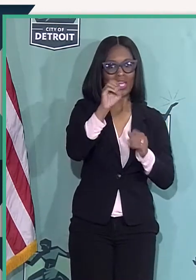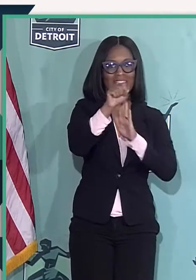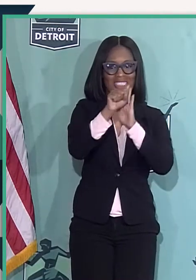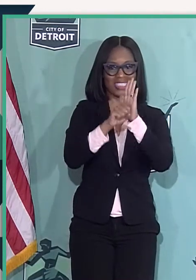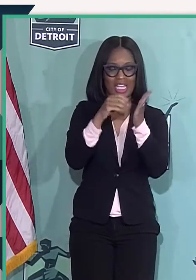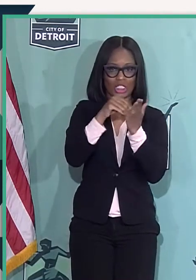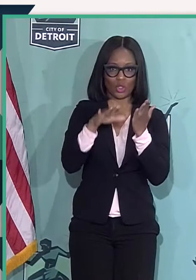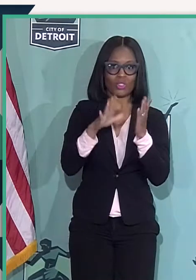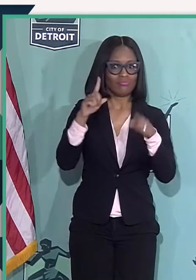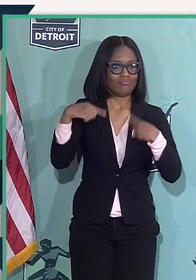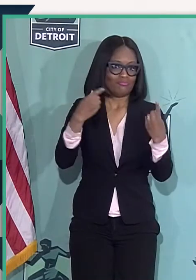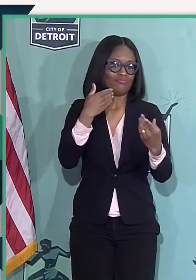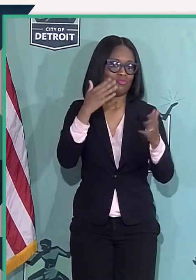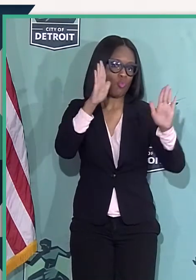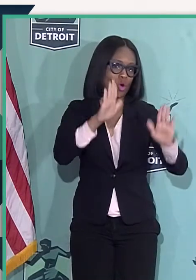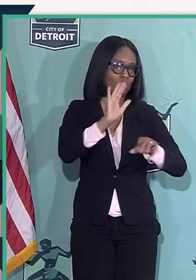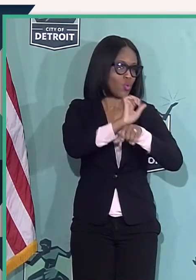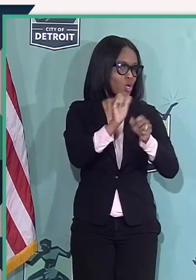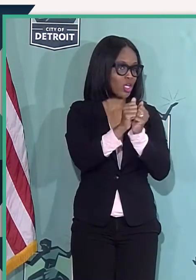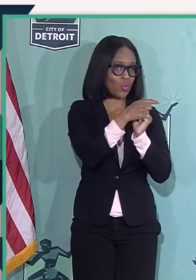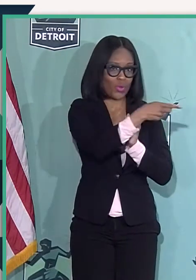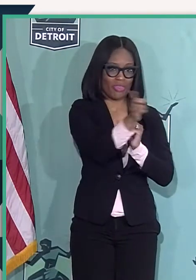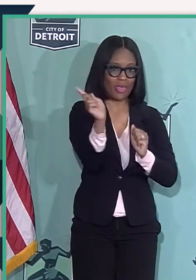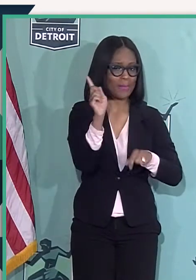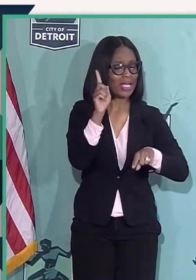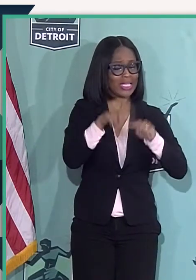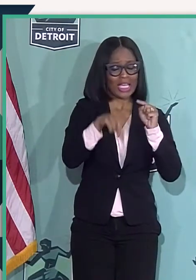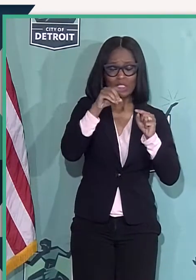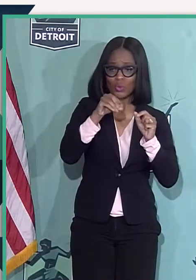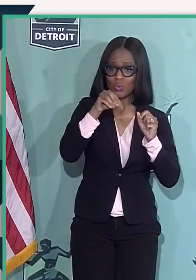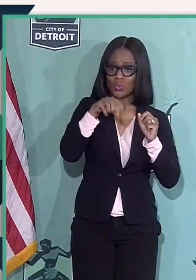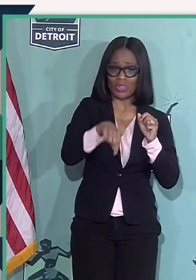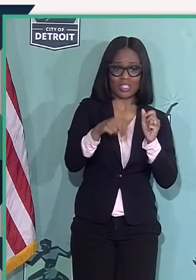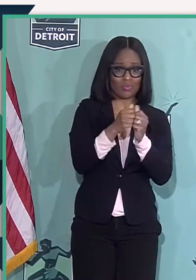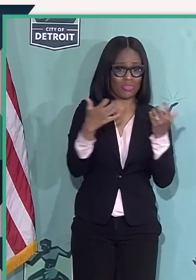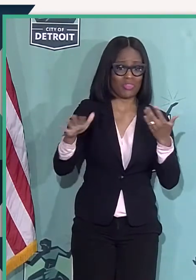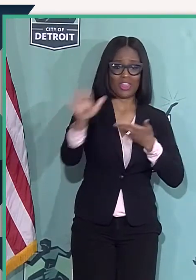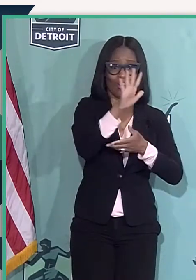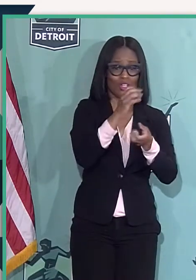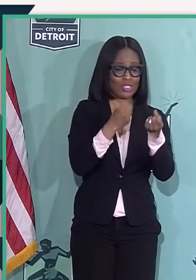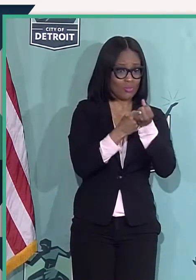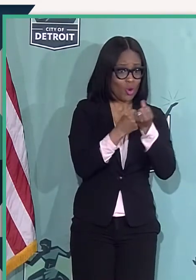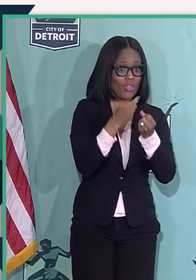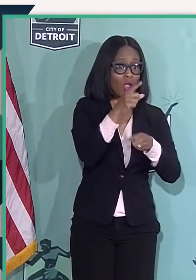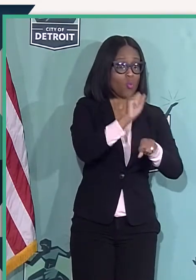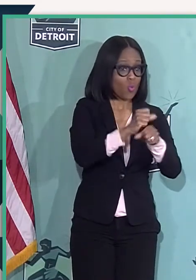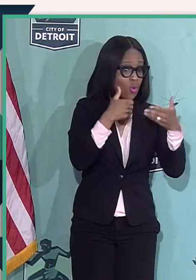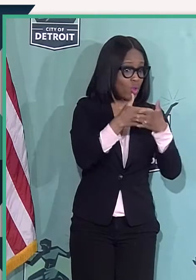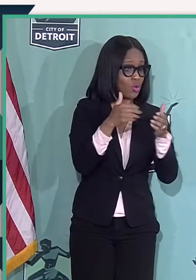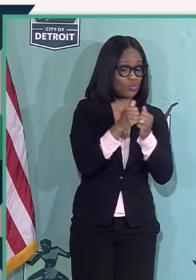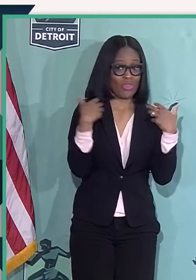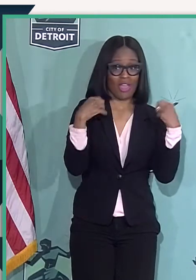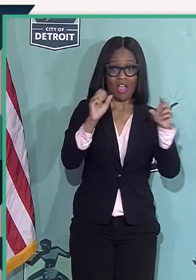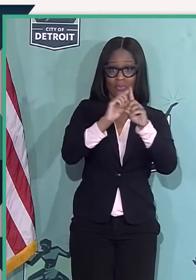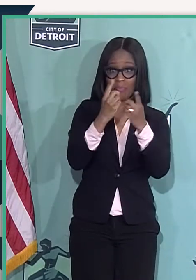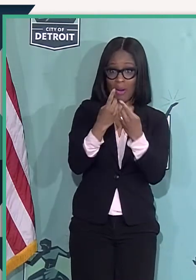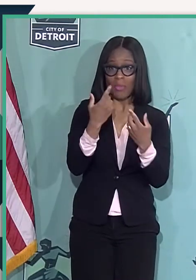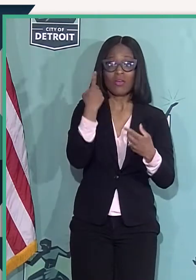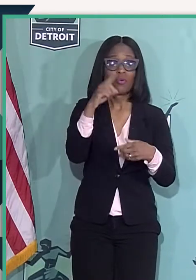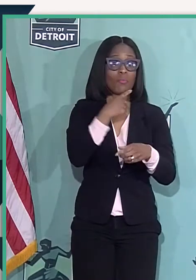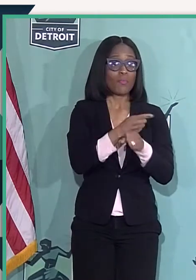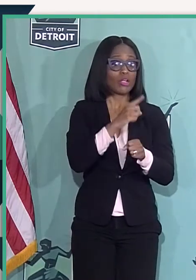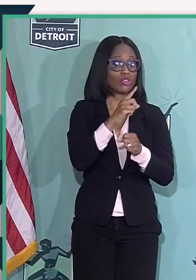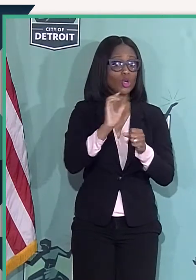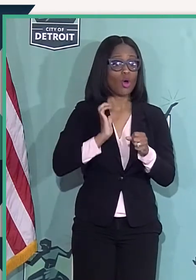working with them. We could not have done any of this without their support, and they've been working closely with the health department and making sure that our